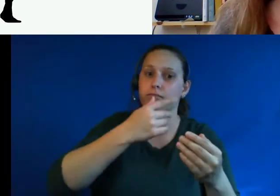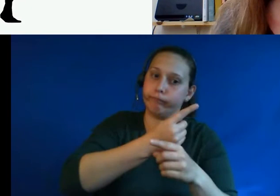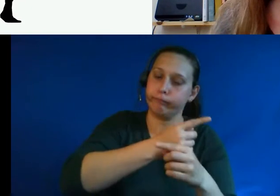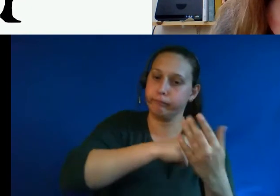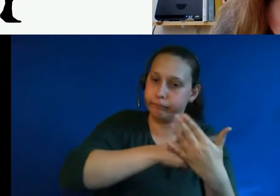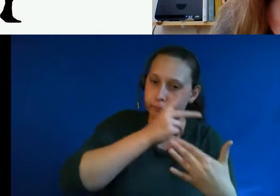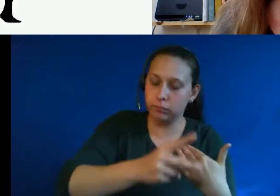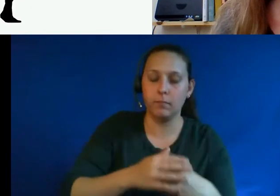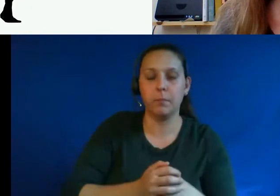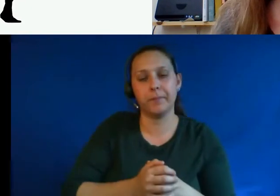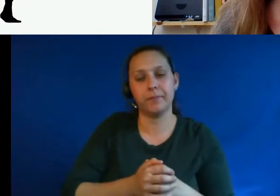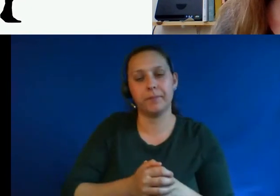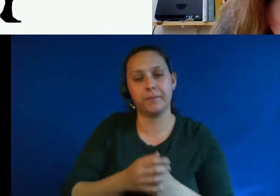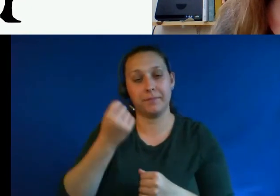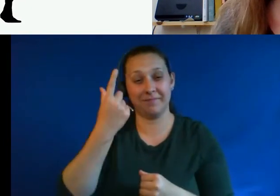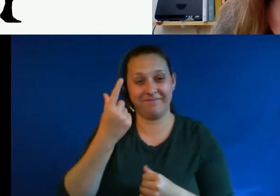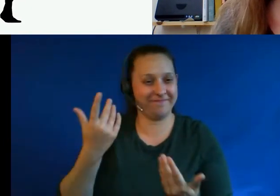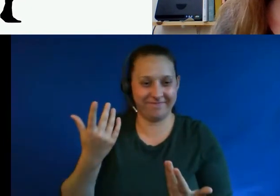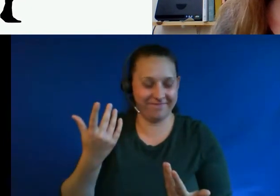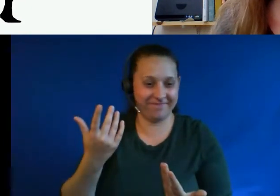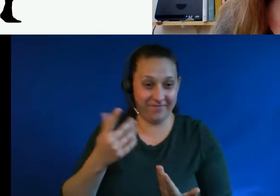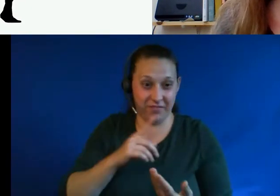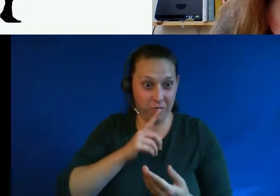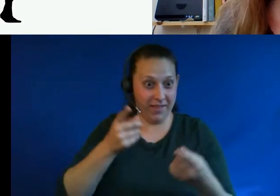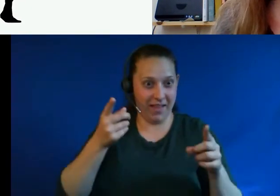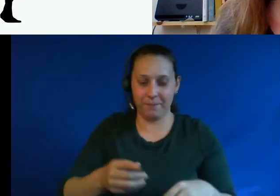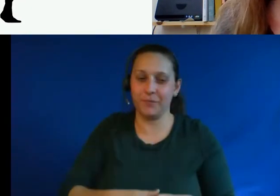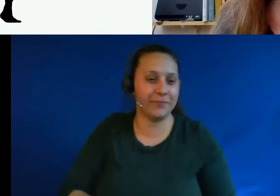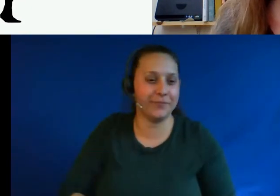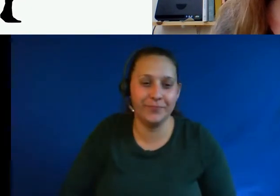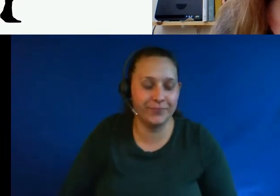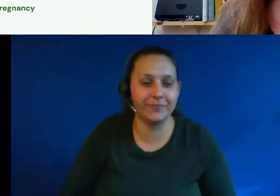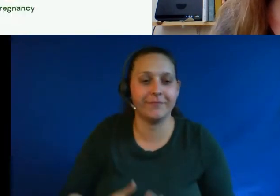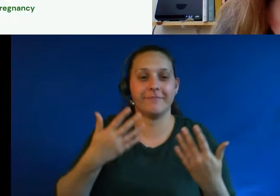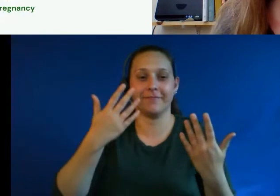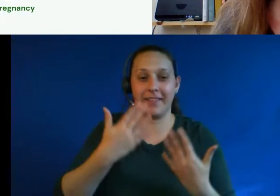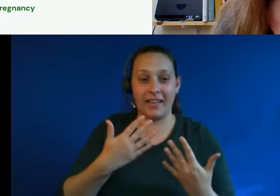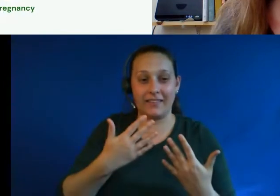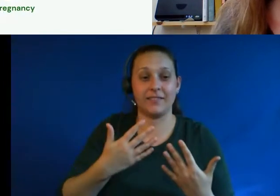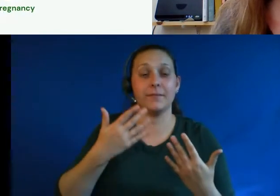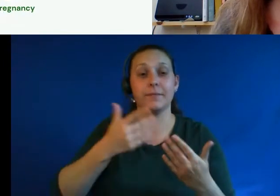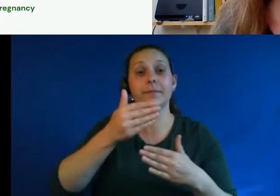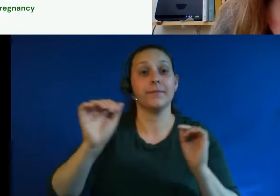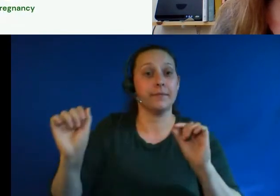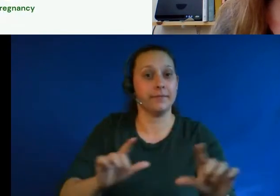But that's not reality. The sad reality is that, next slide, please, the